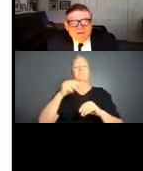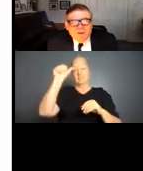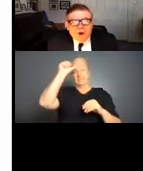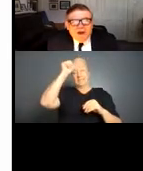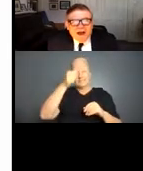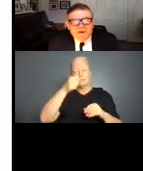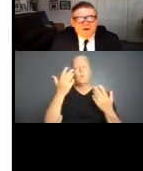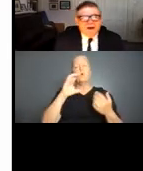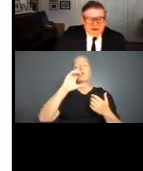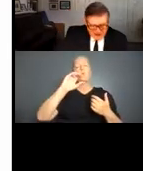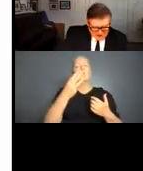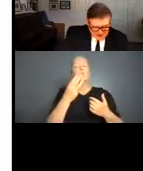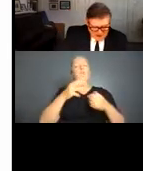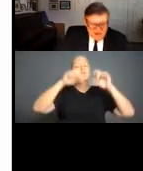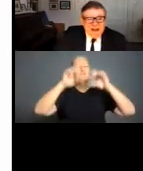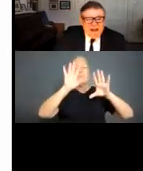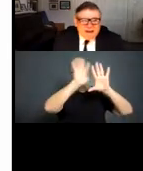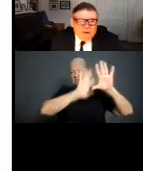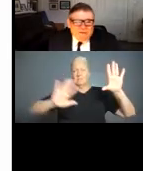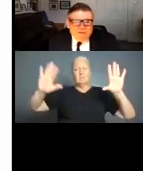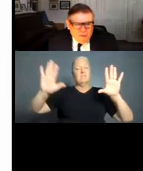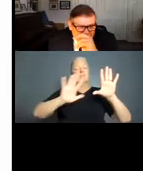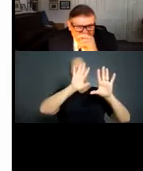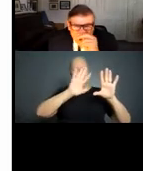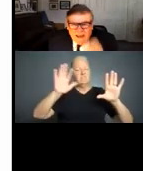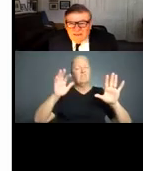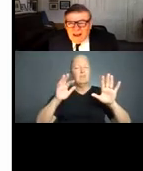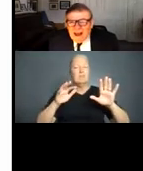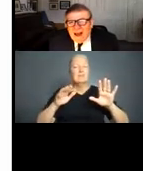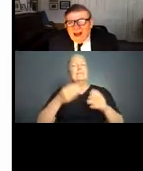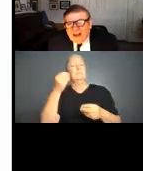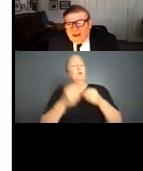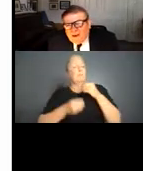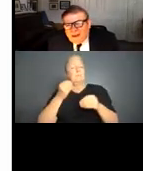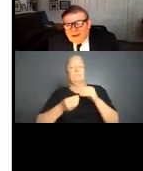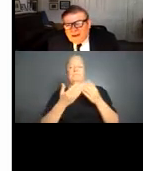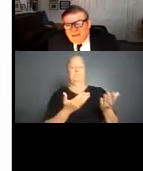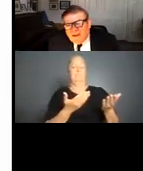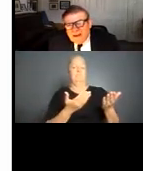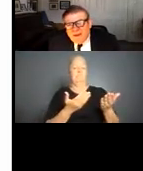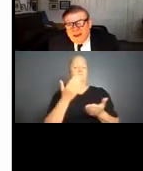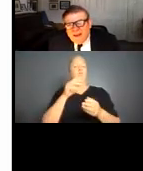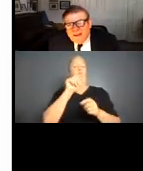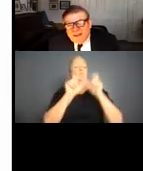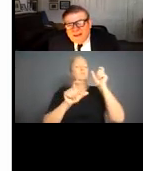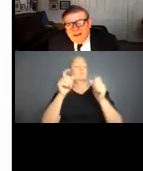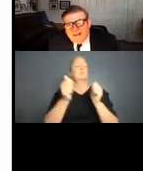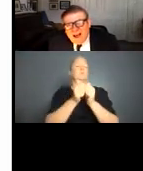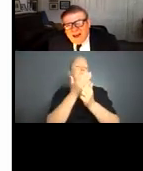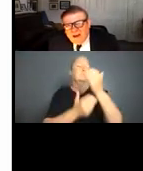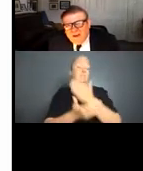countries, disabled people work in unorganized sector. So we have a problem there. And according to surveys done by